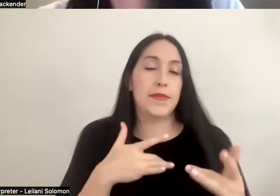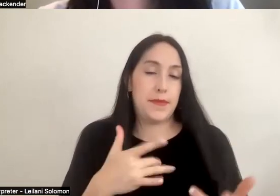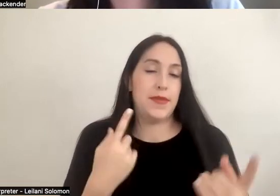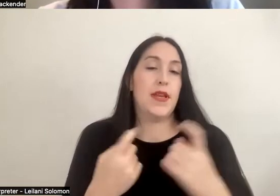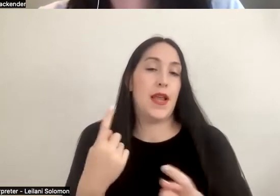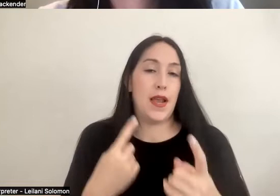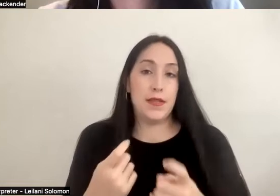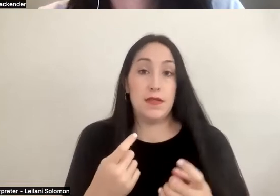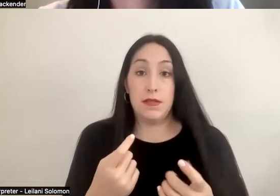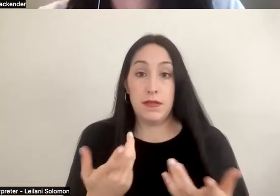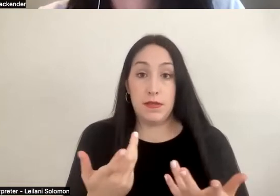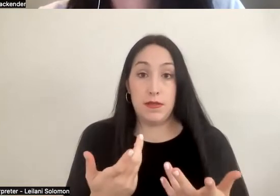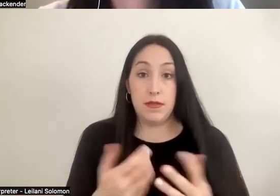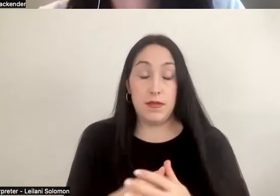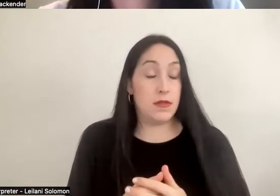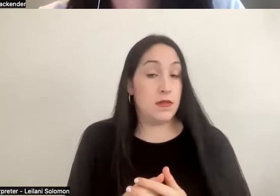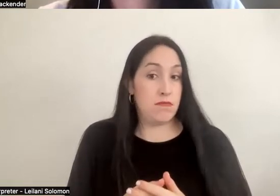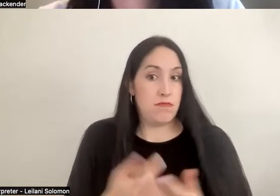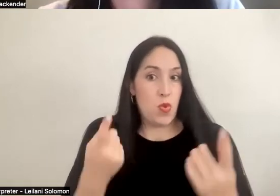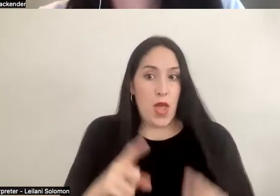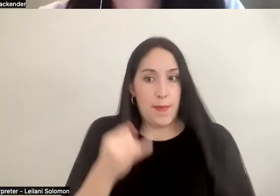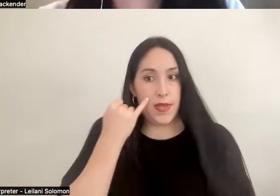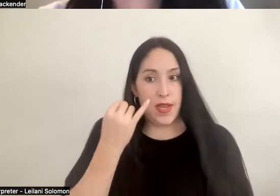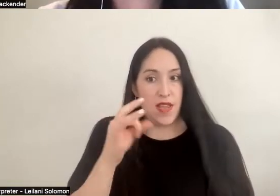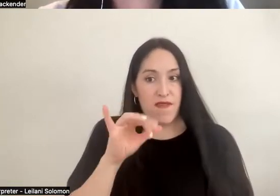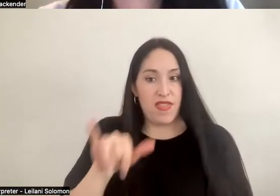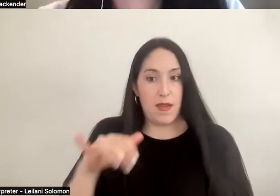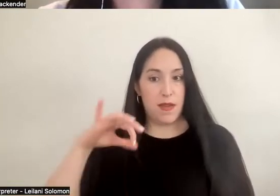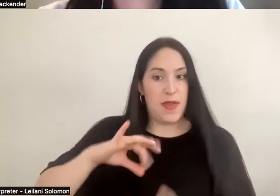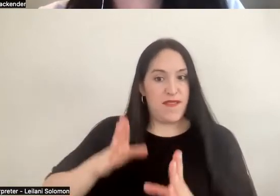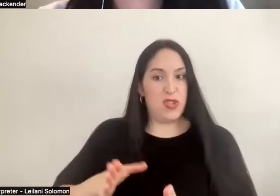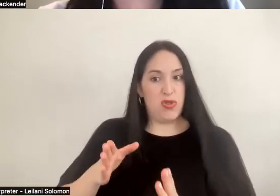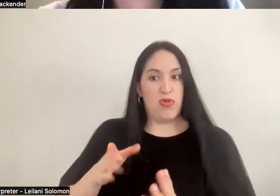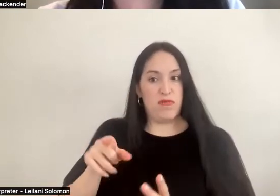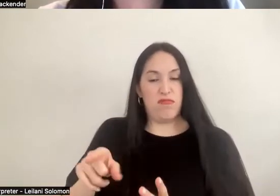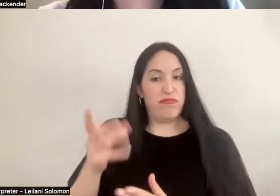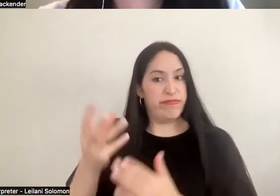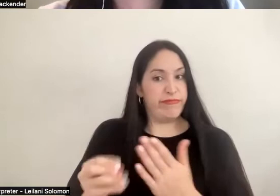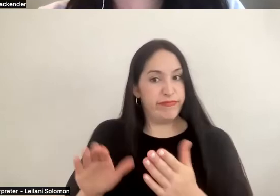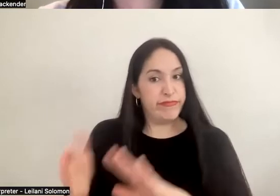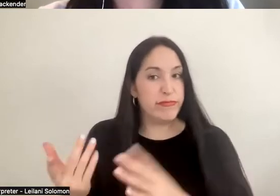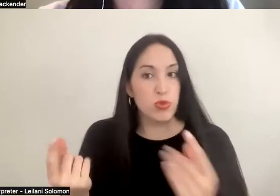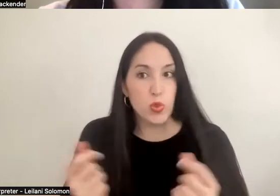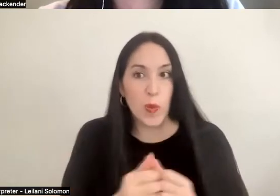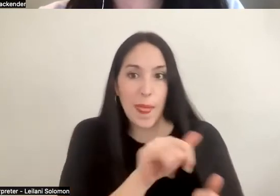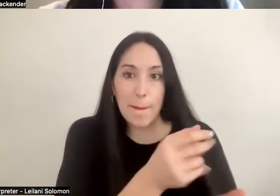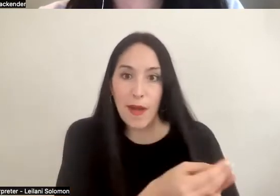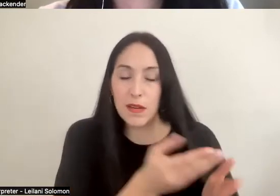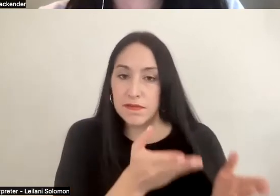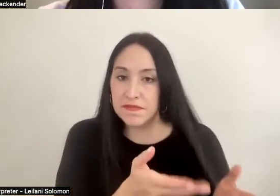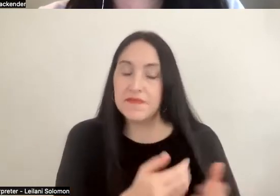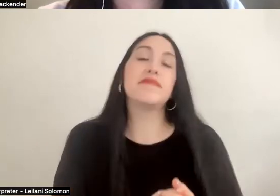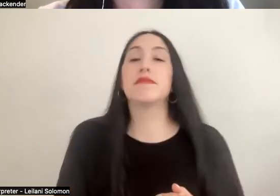what happens if the beneficiary passes away? And so some more recent news, we added